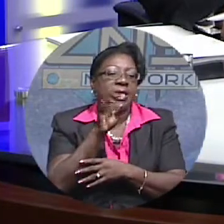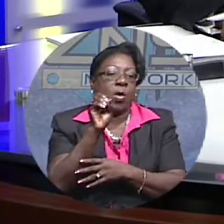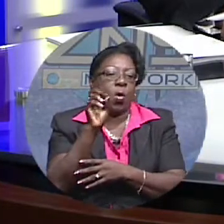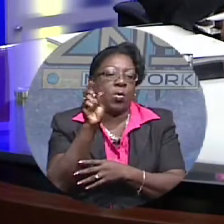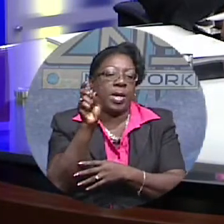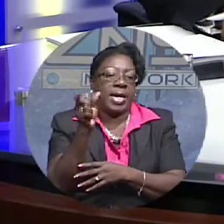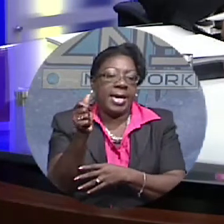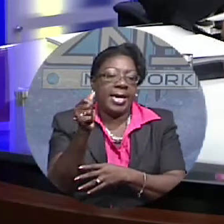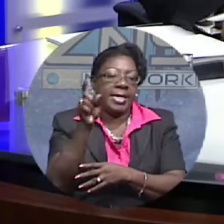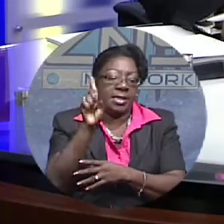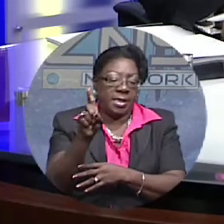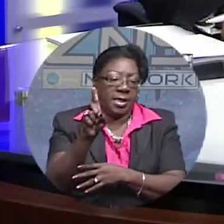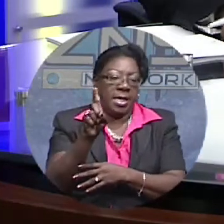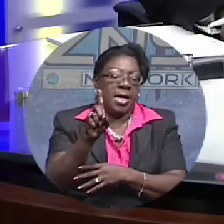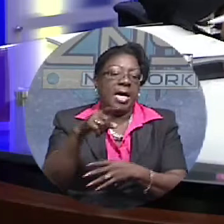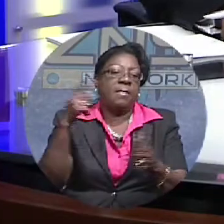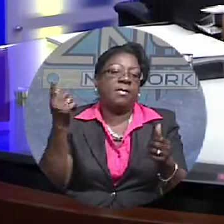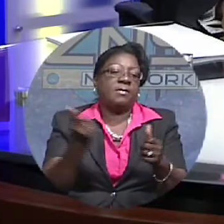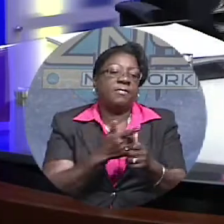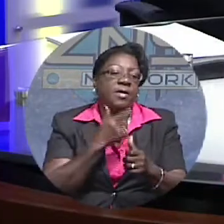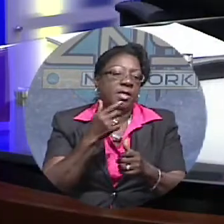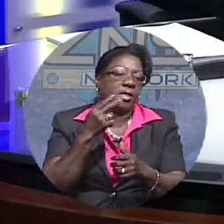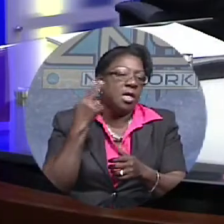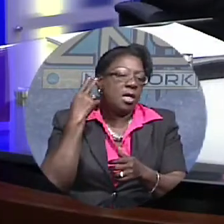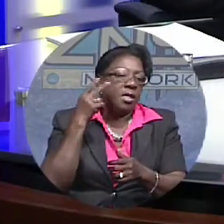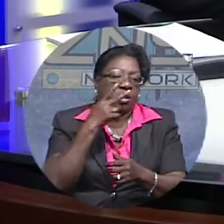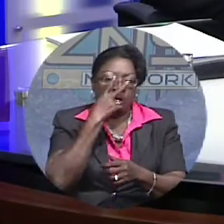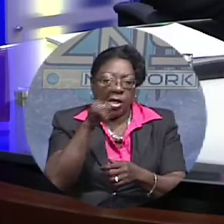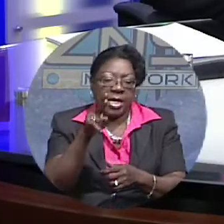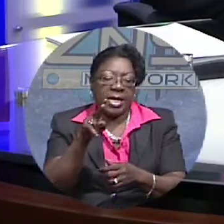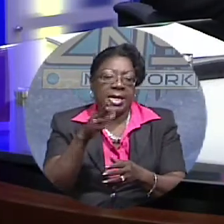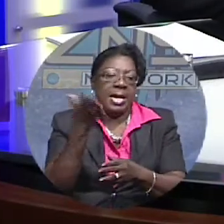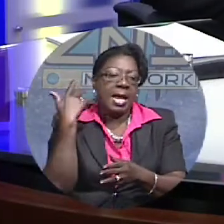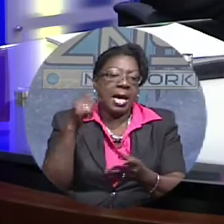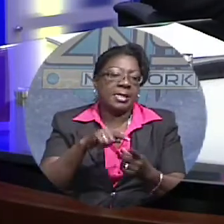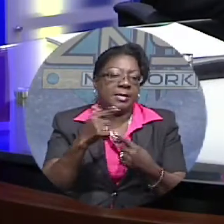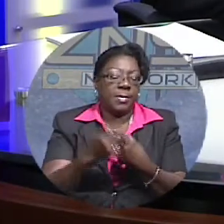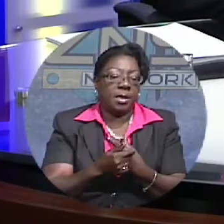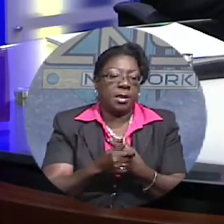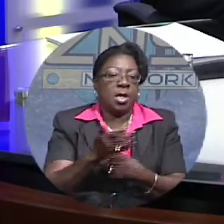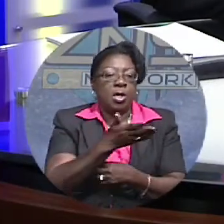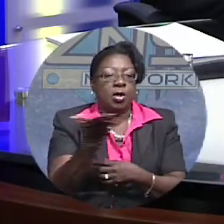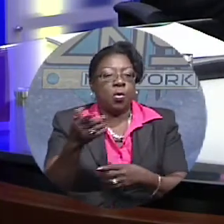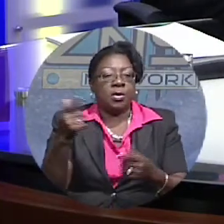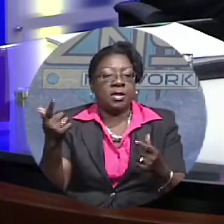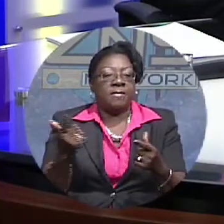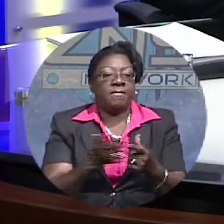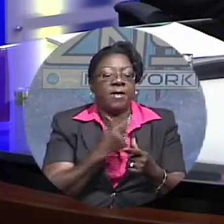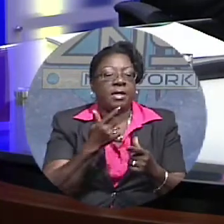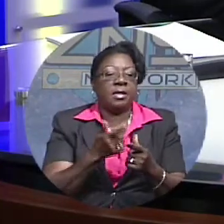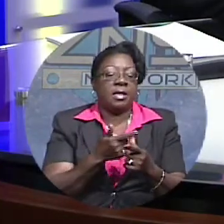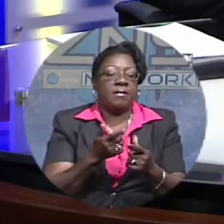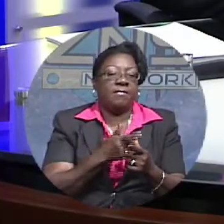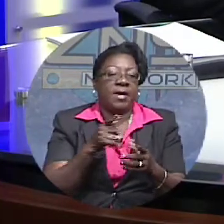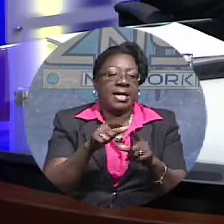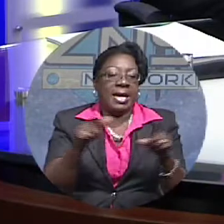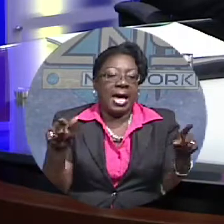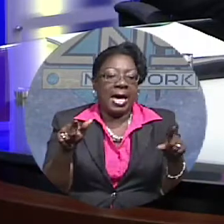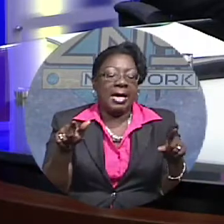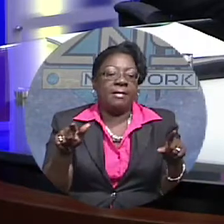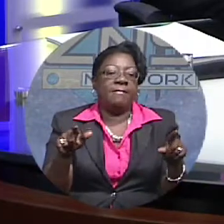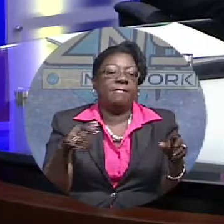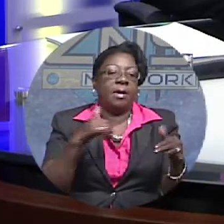month, but now officials want to get rid of it as soon as possible. Those on the front line include the Bahamas National Trust, the Department of Environmental